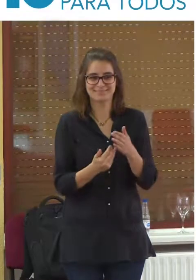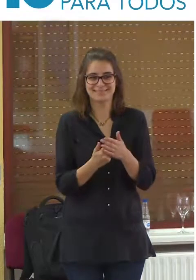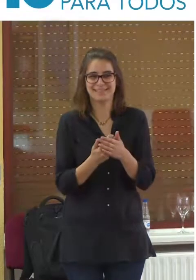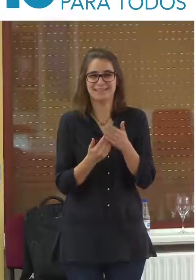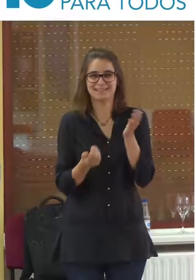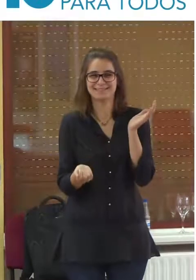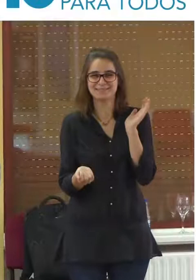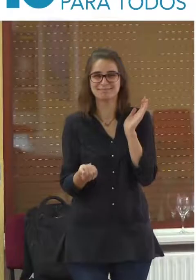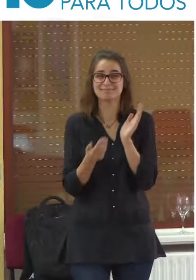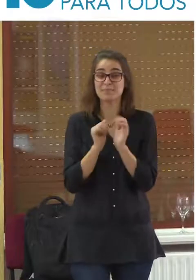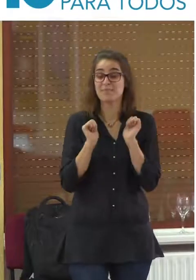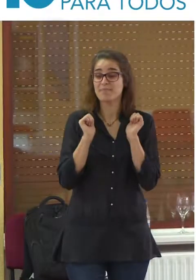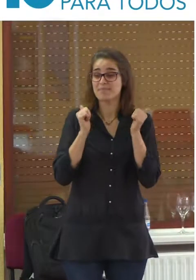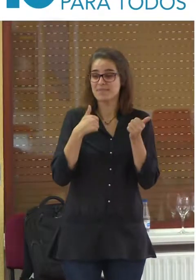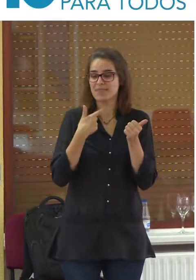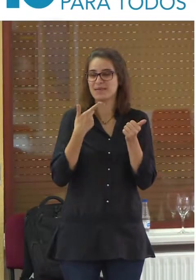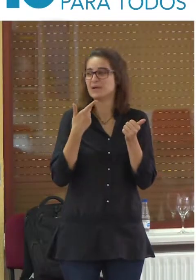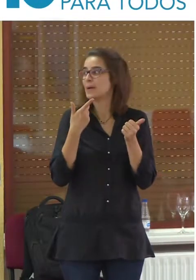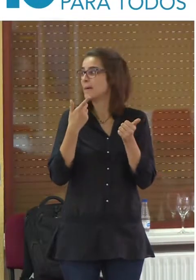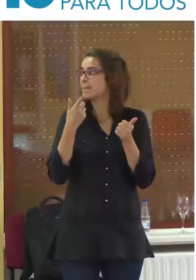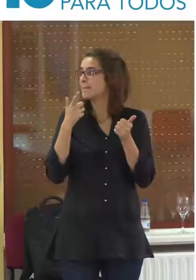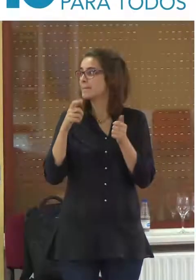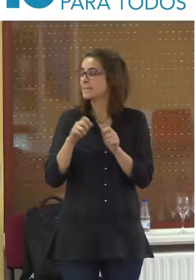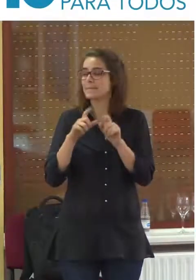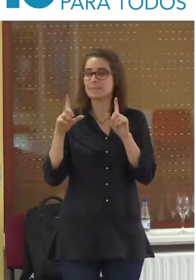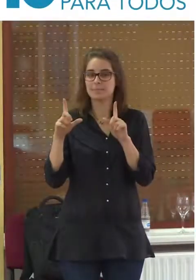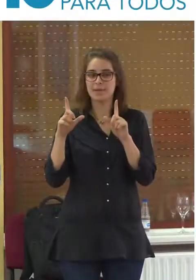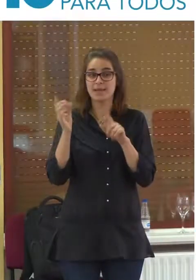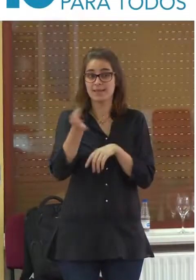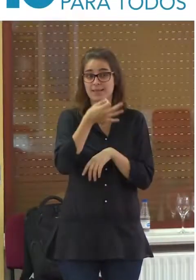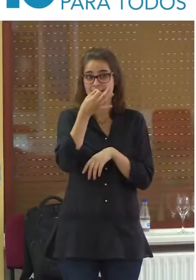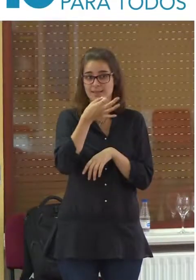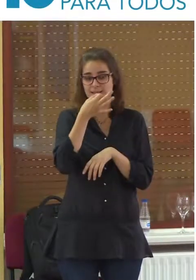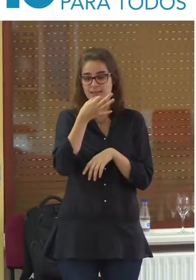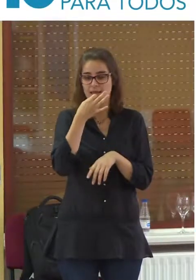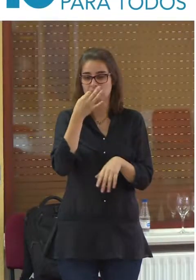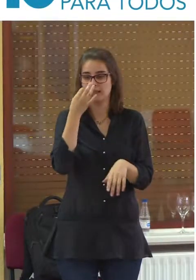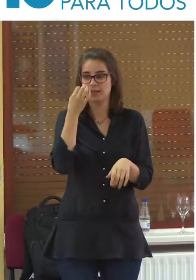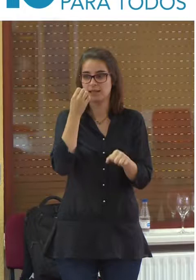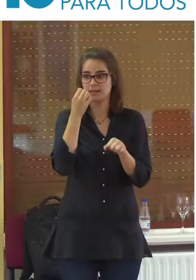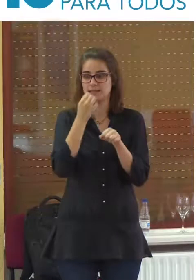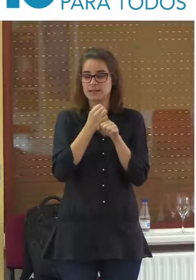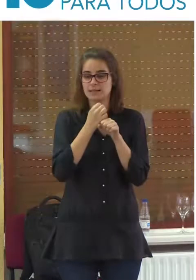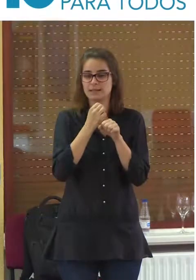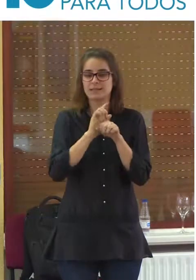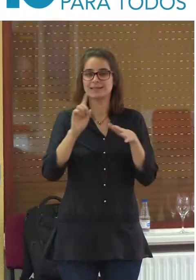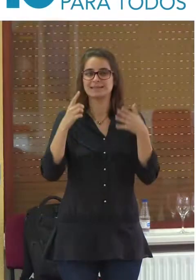Hello, good afternoon. We are going to start the afternoon workshop